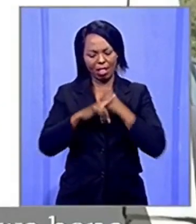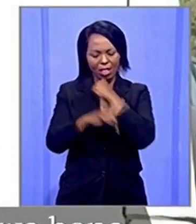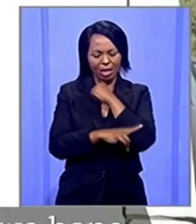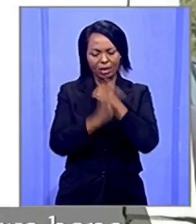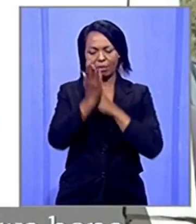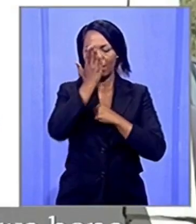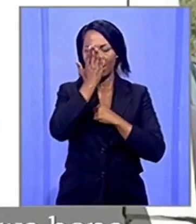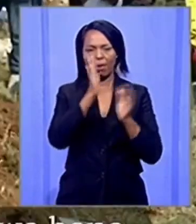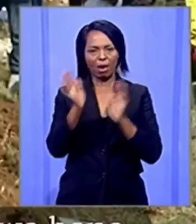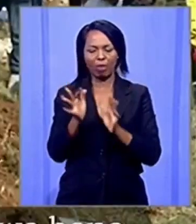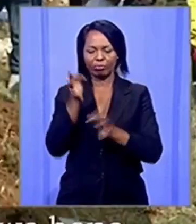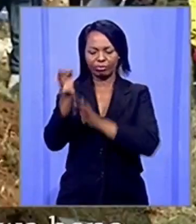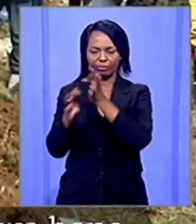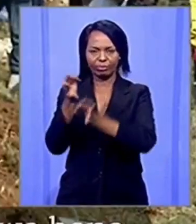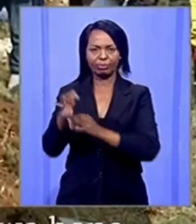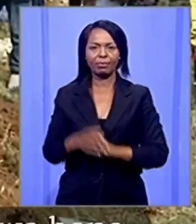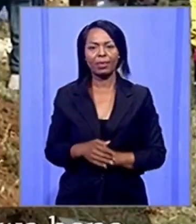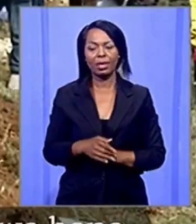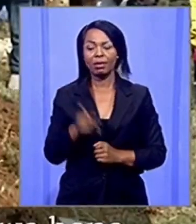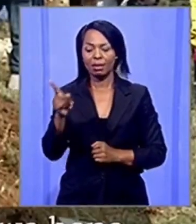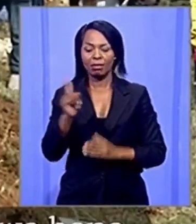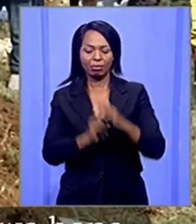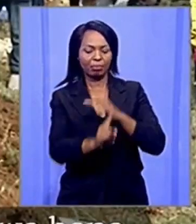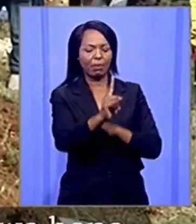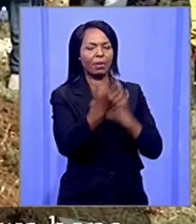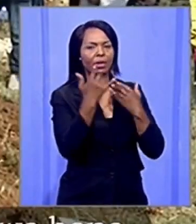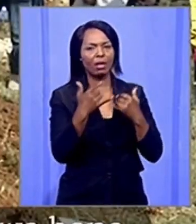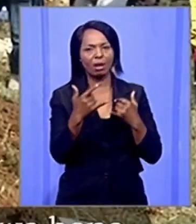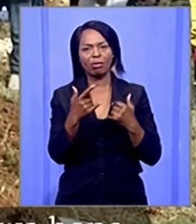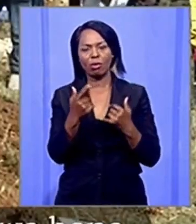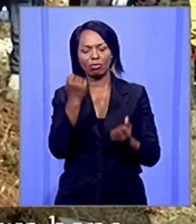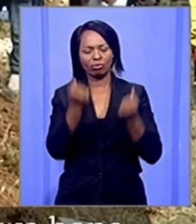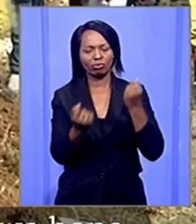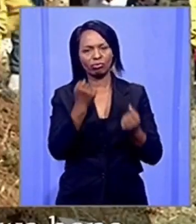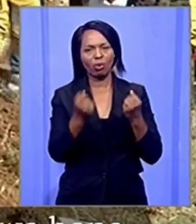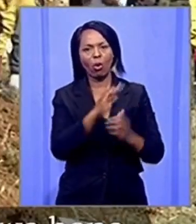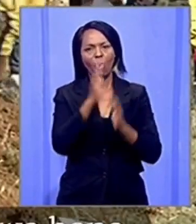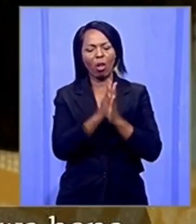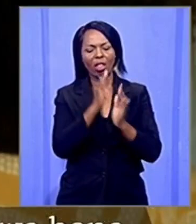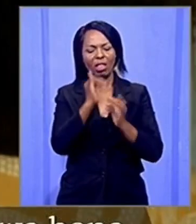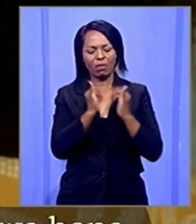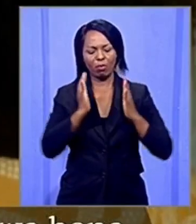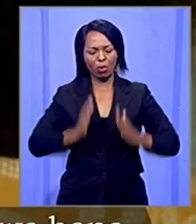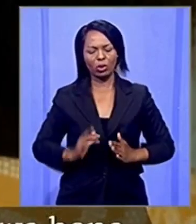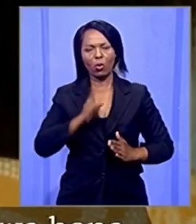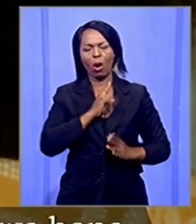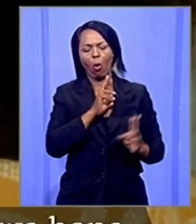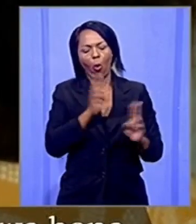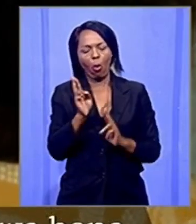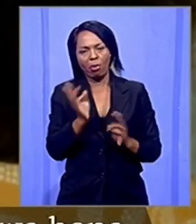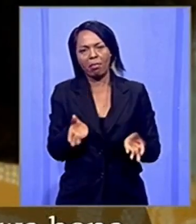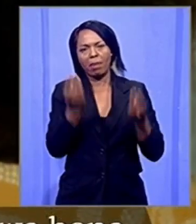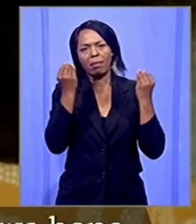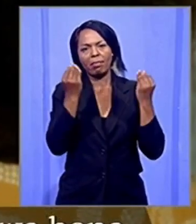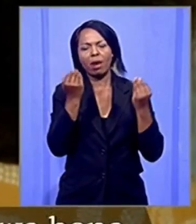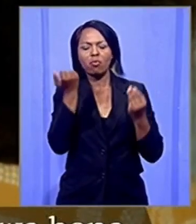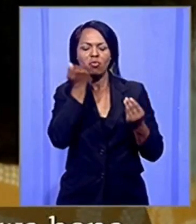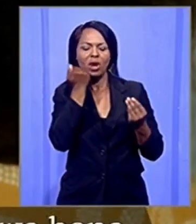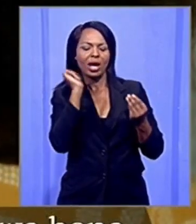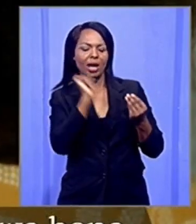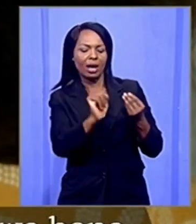la rebolelwa lekwalo tetla ke kgotlatshekelo go epolola ditopo di le 10 ka tsholofelo ya gore ba tla bona masaledi a